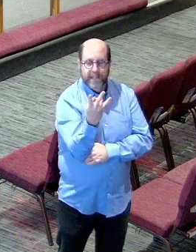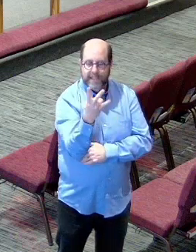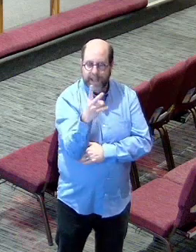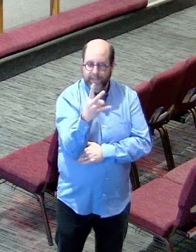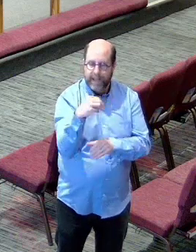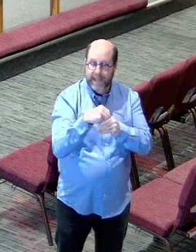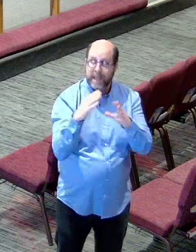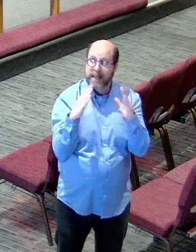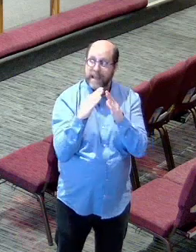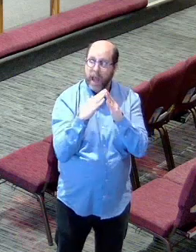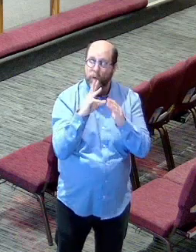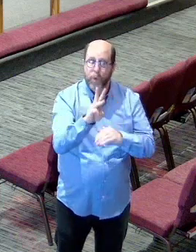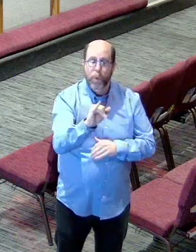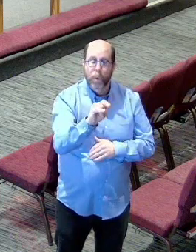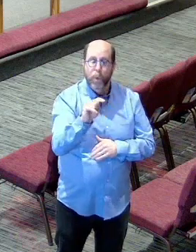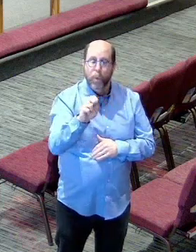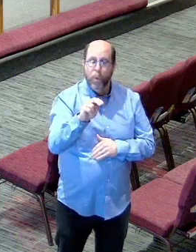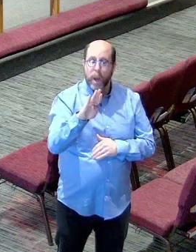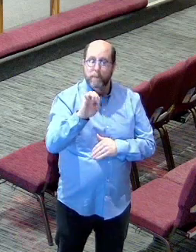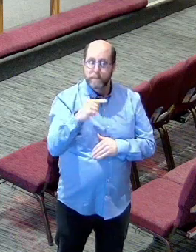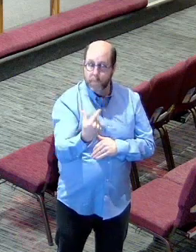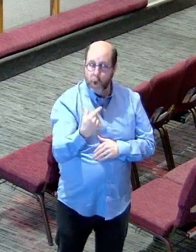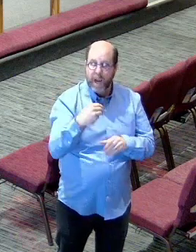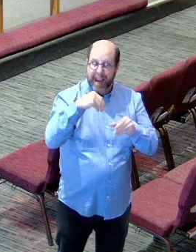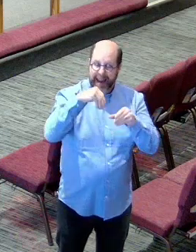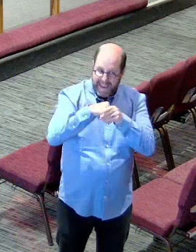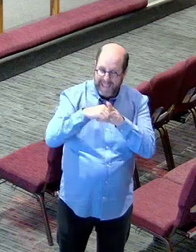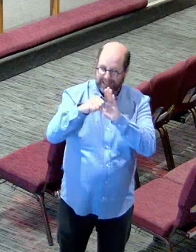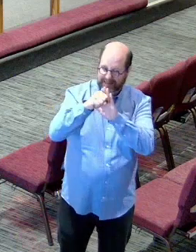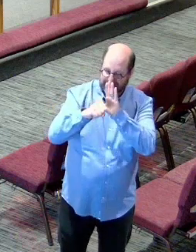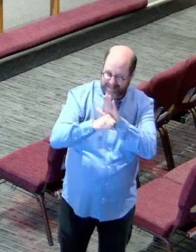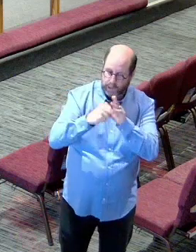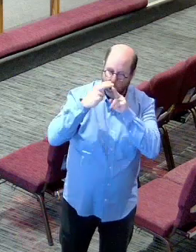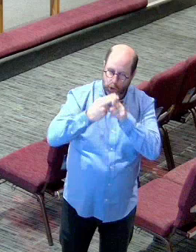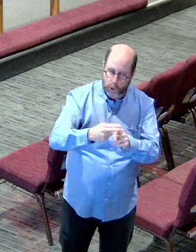Wittenberg in the German Principality of Saxony.